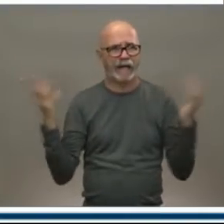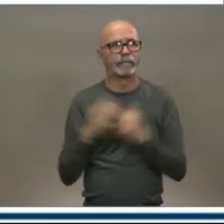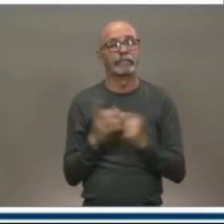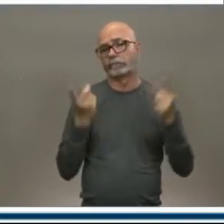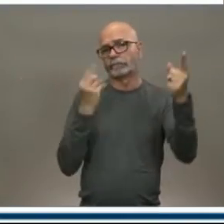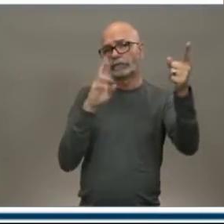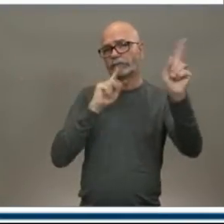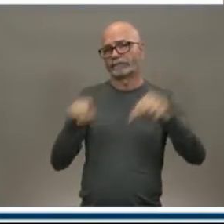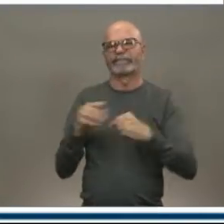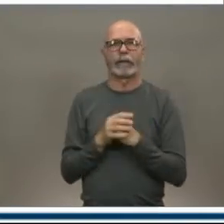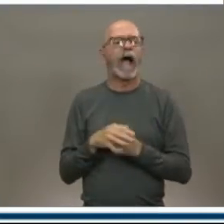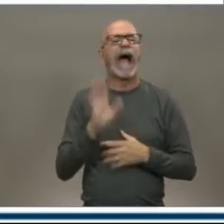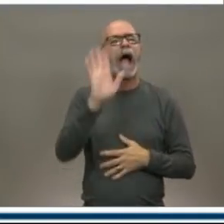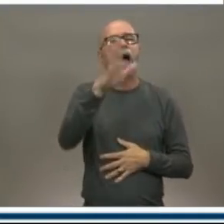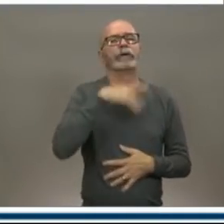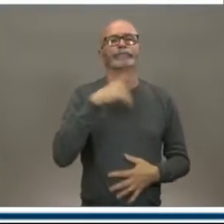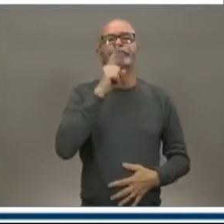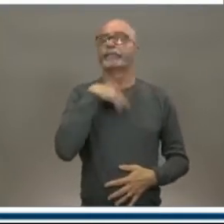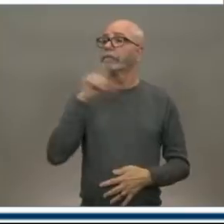We've been working with education